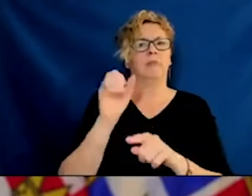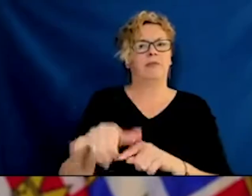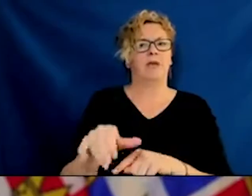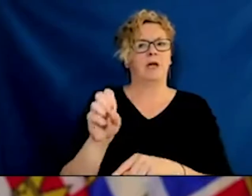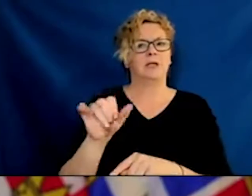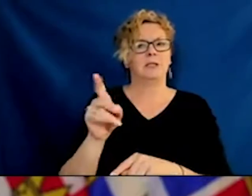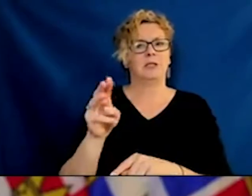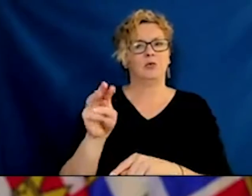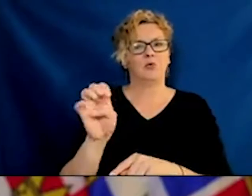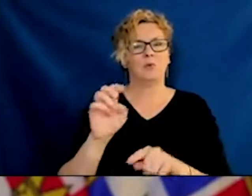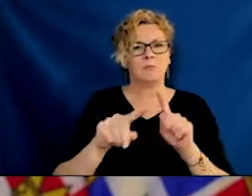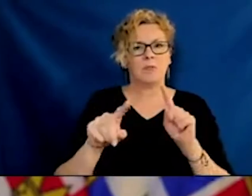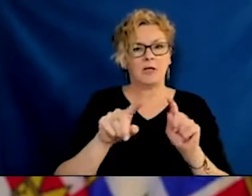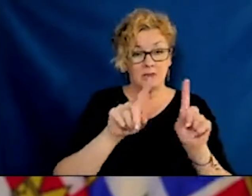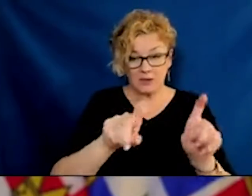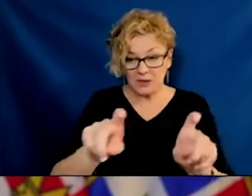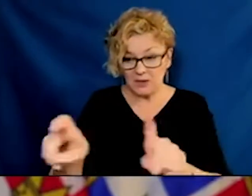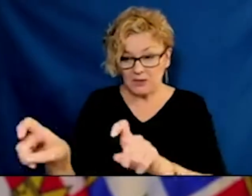Finally, I've been